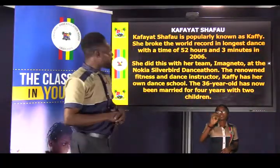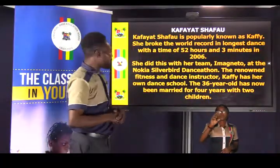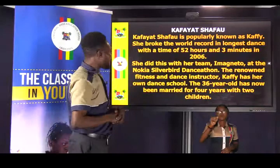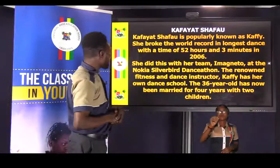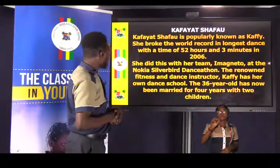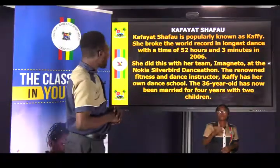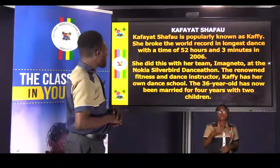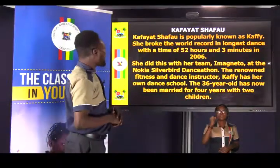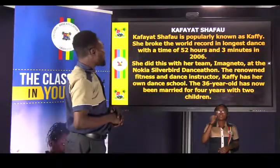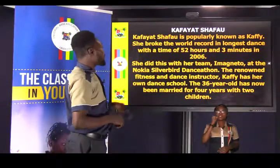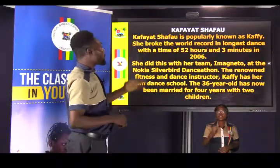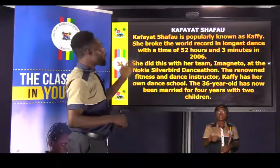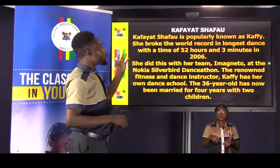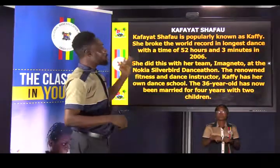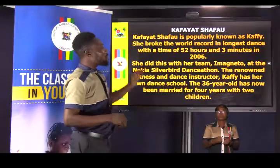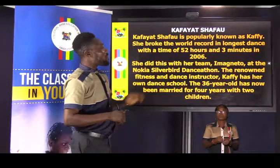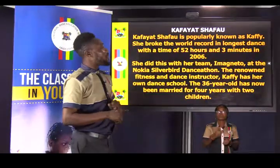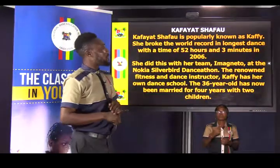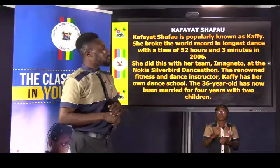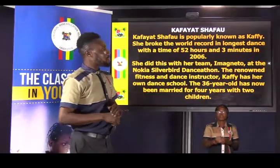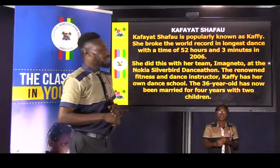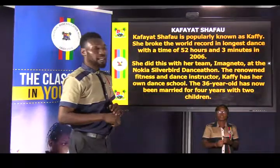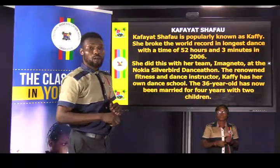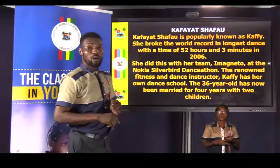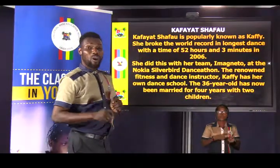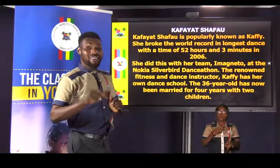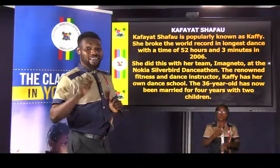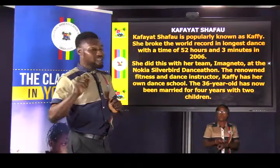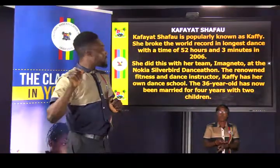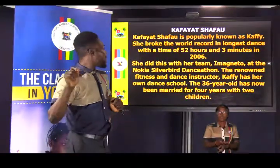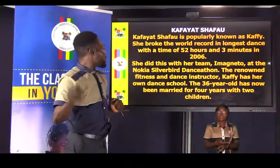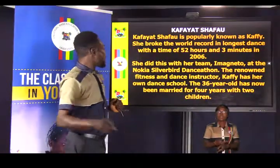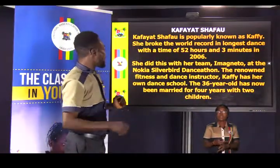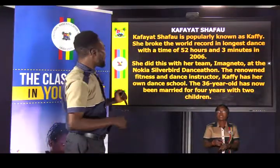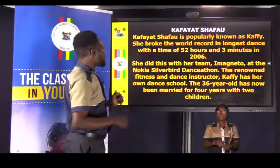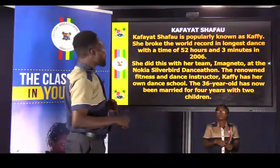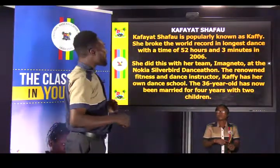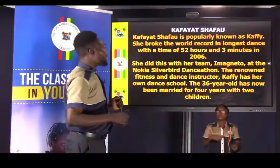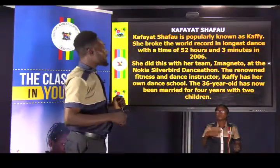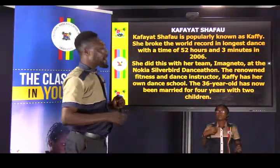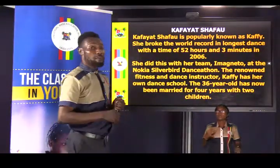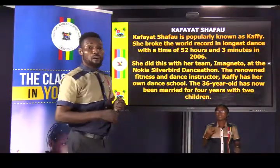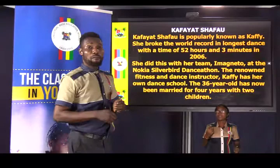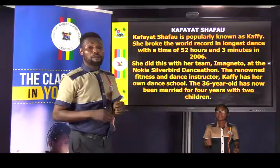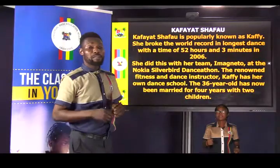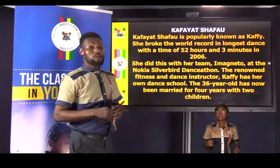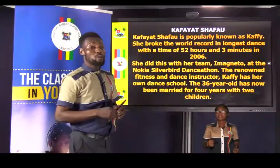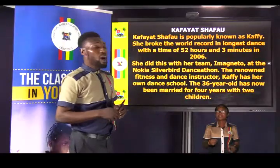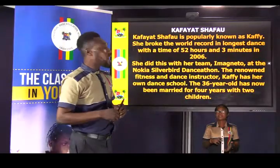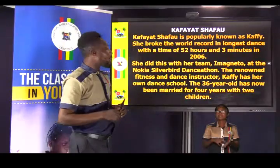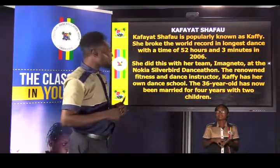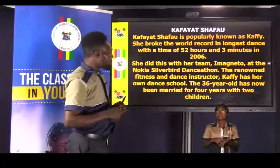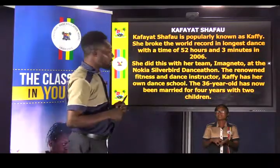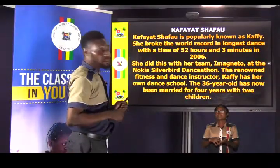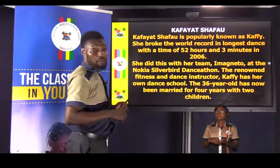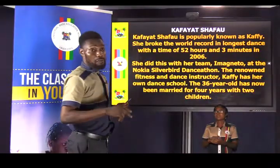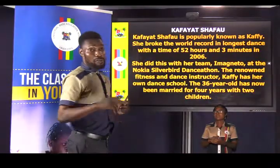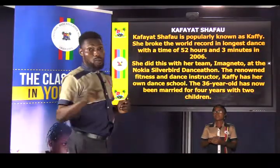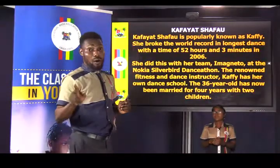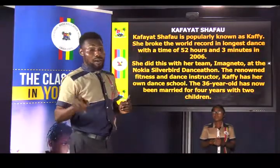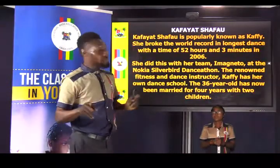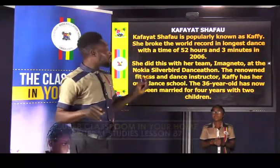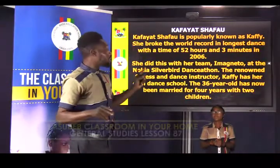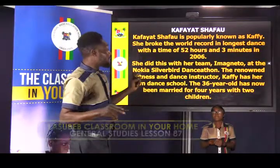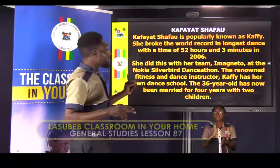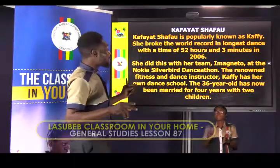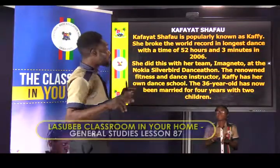as Kafi. She broke the world record in longest dance with a time of 52 hours.